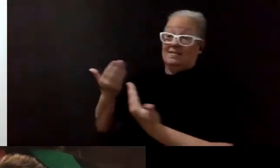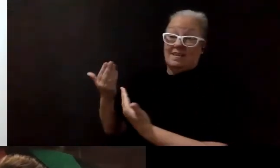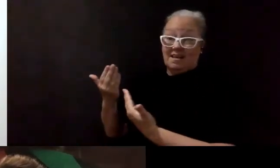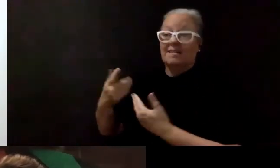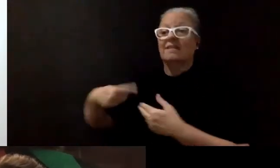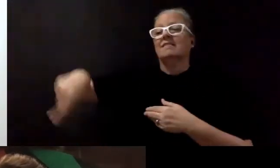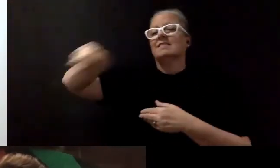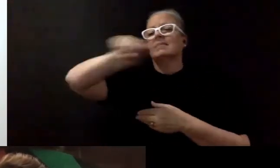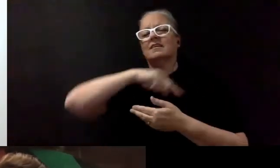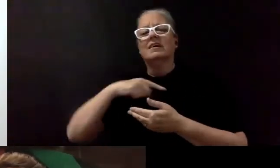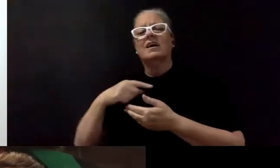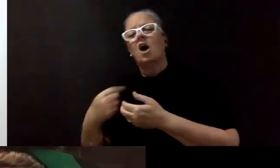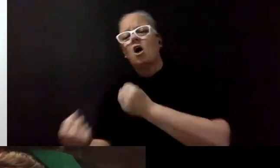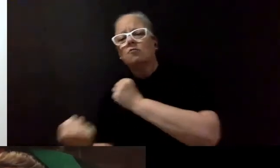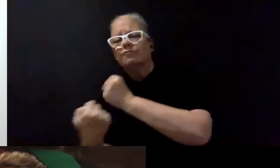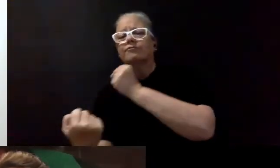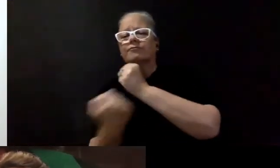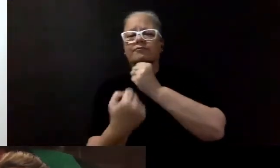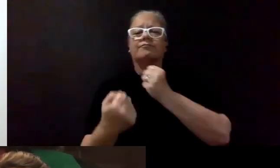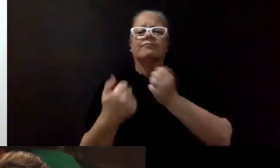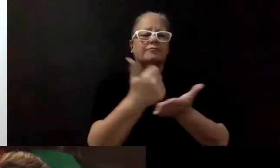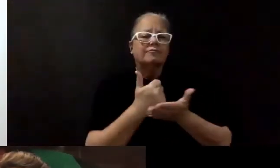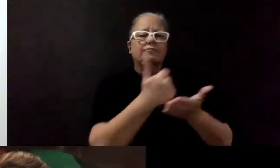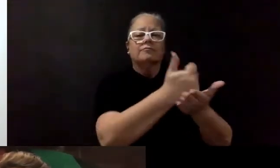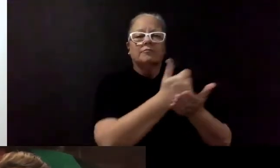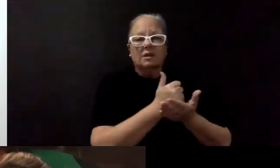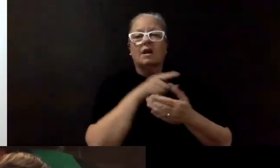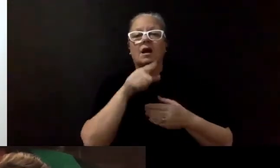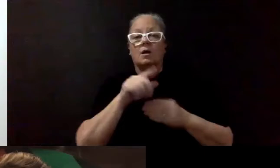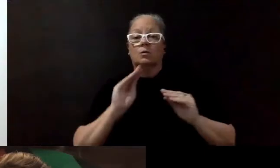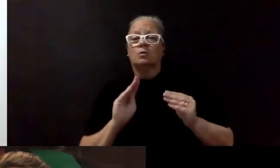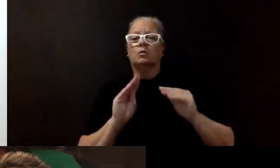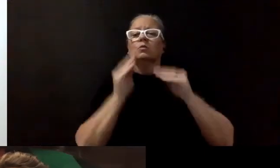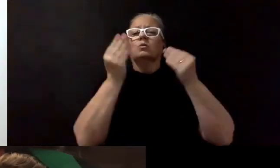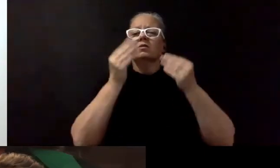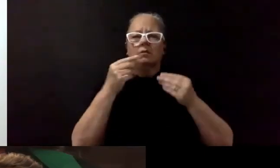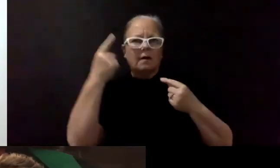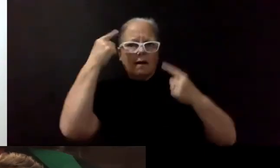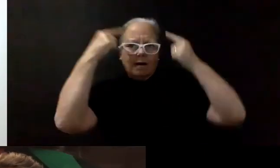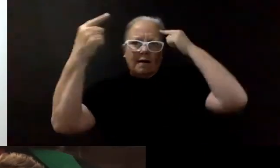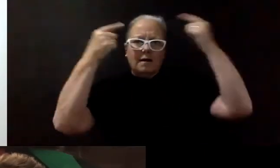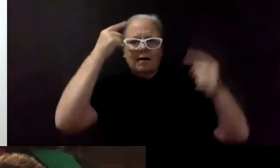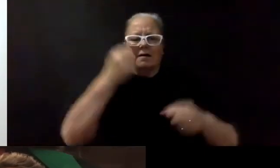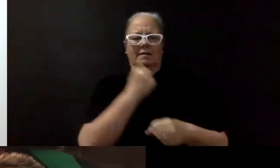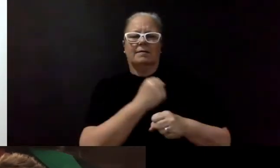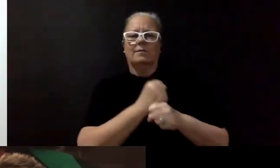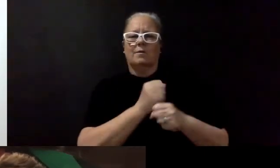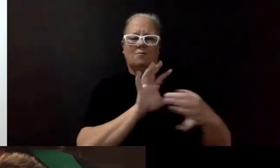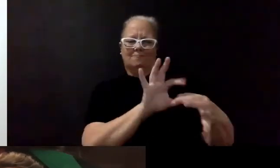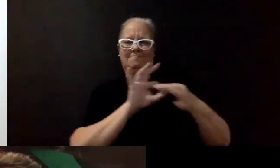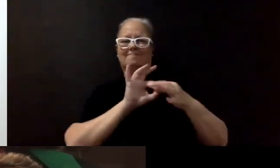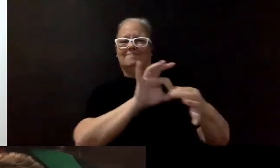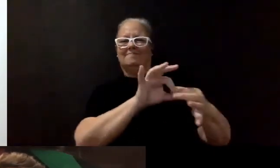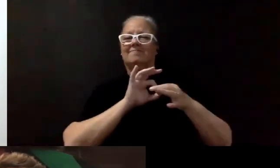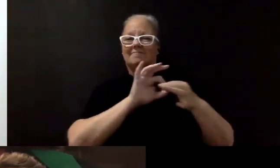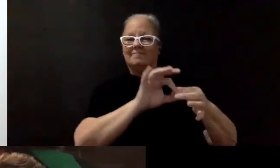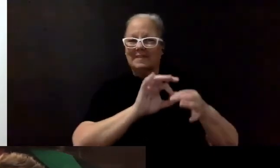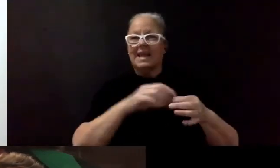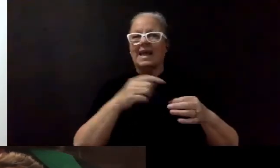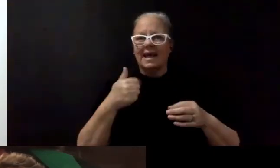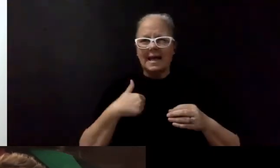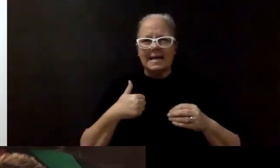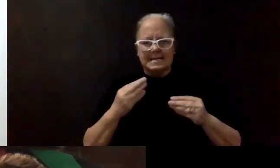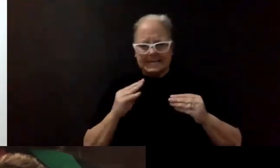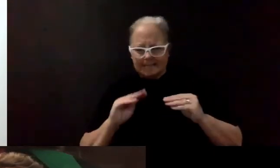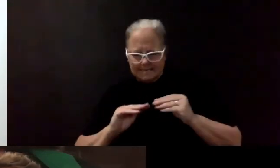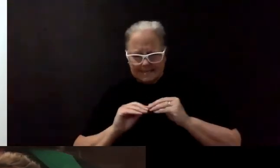us, and also the youth creative community that have been so incredible working with us while we've been developing and